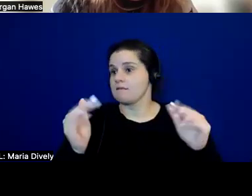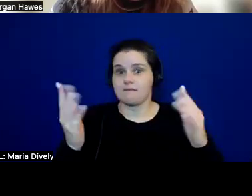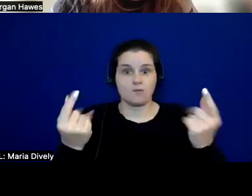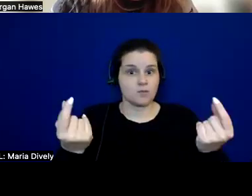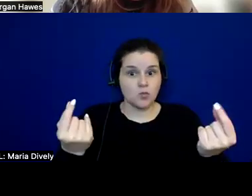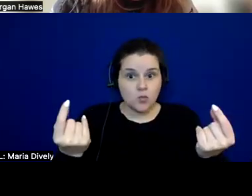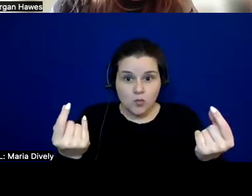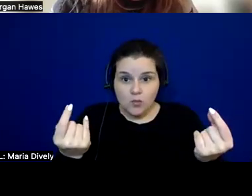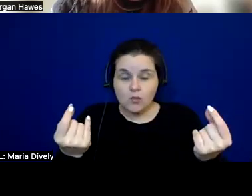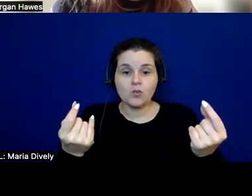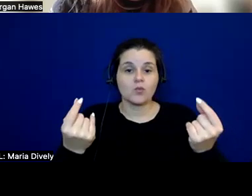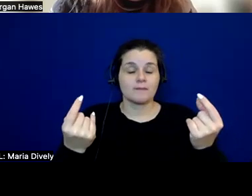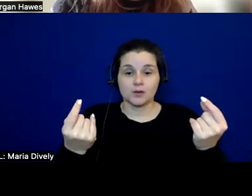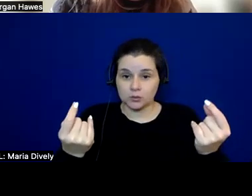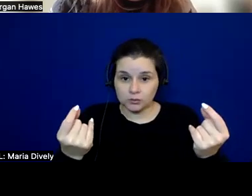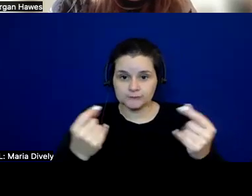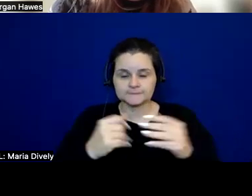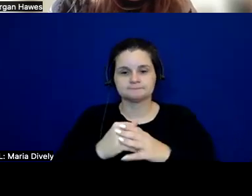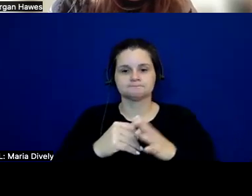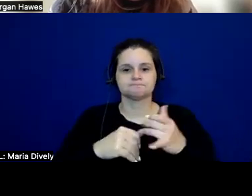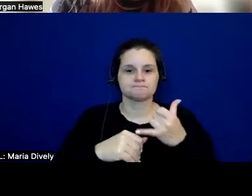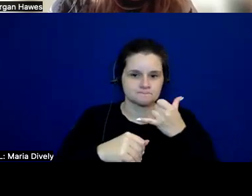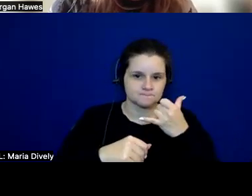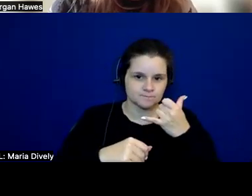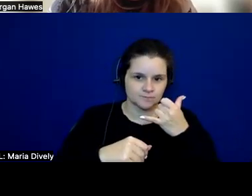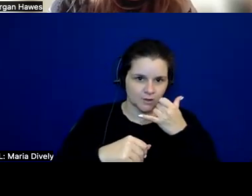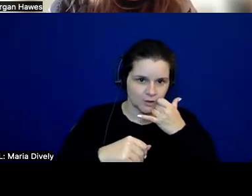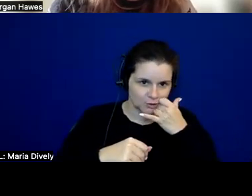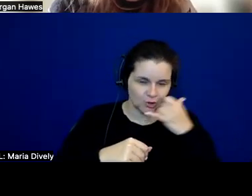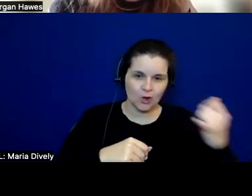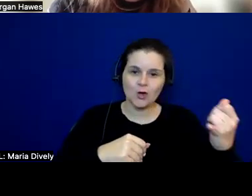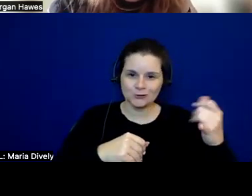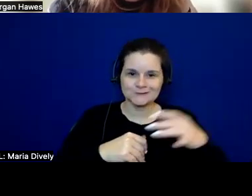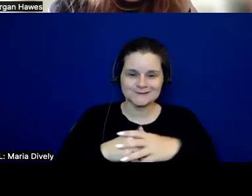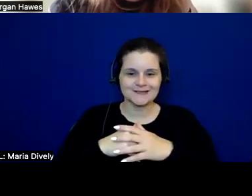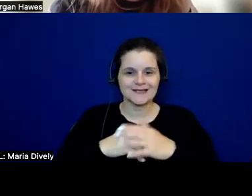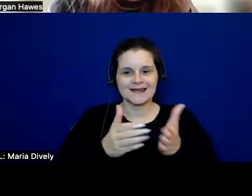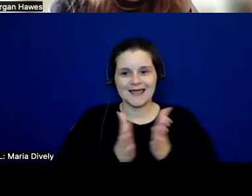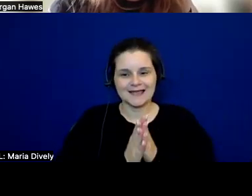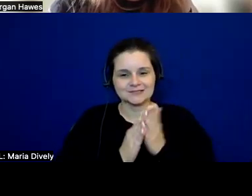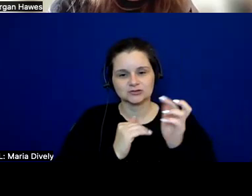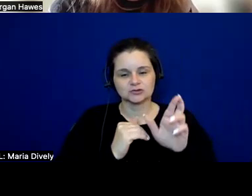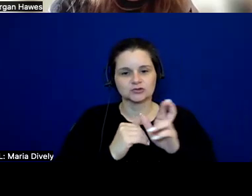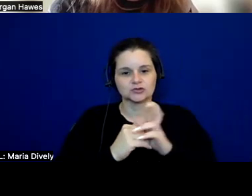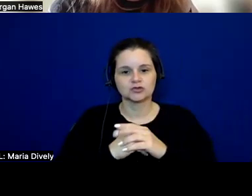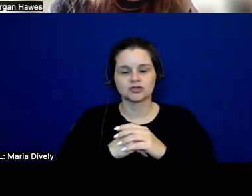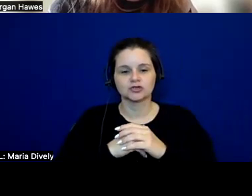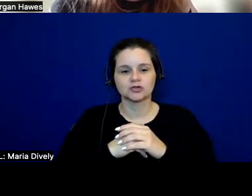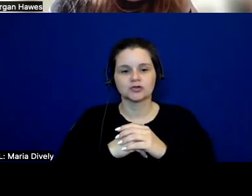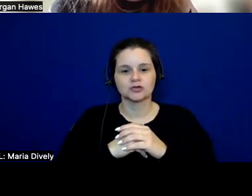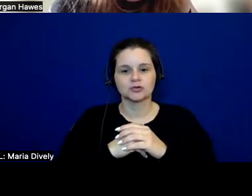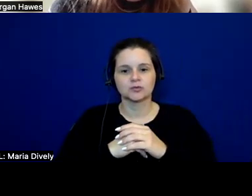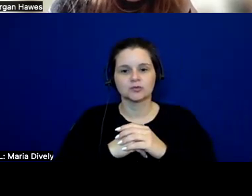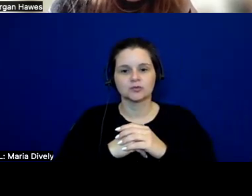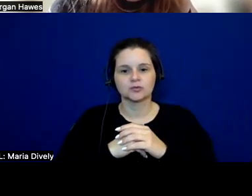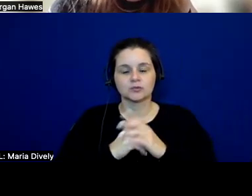I do? What am I gonna do? So I called Tilly, of course, and I asked her, what what should